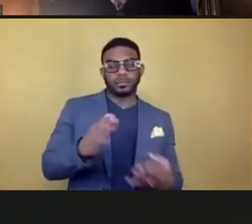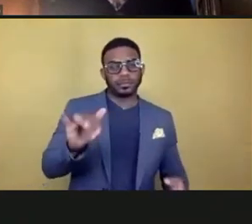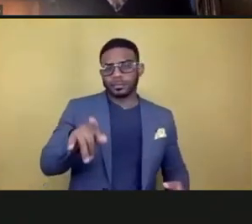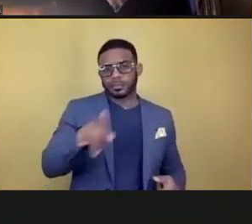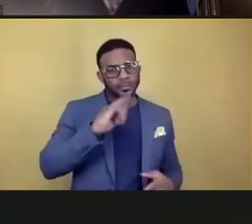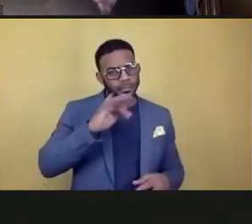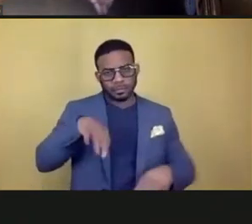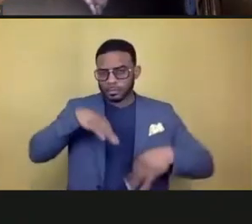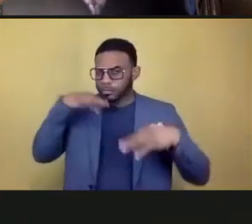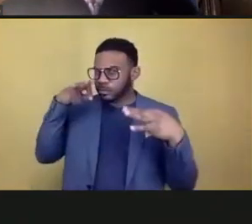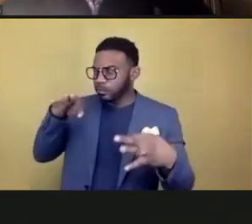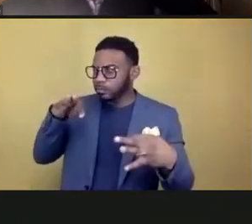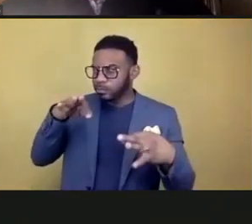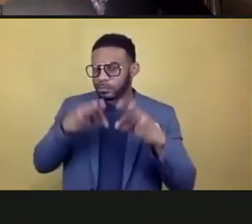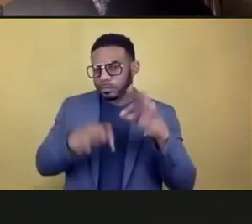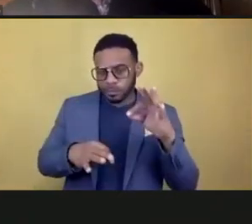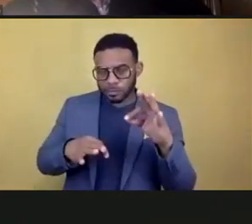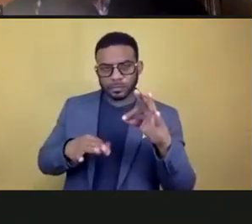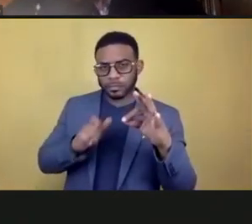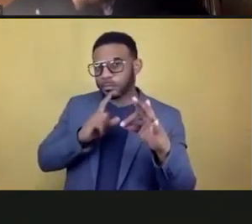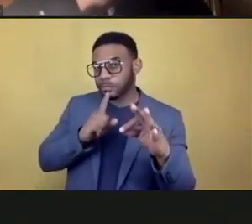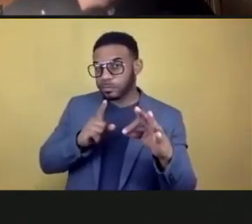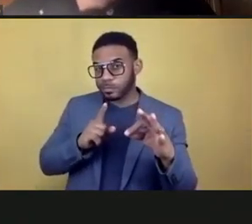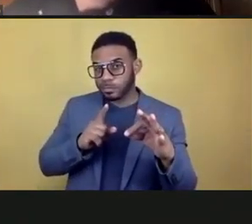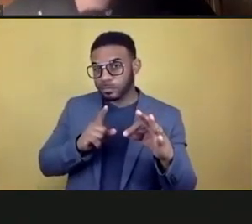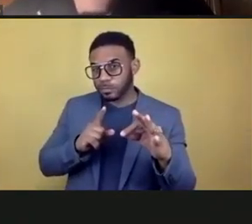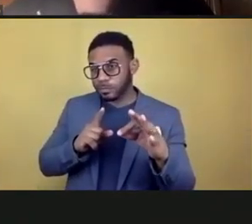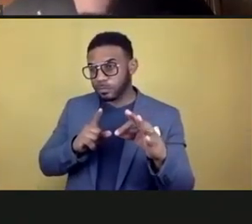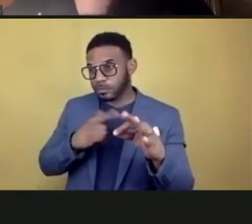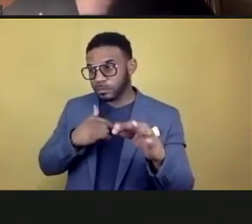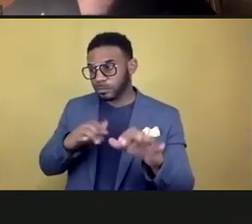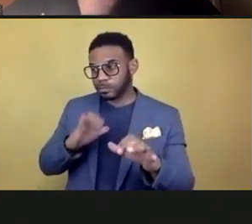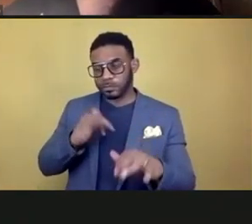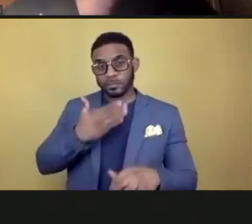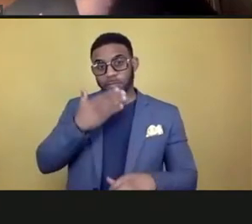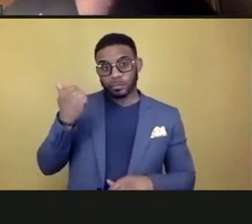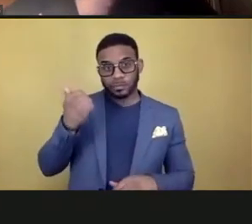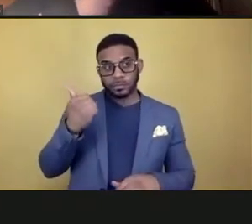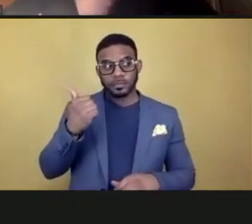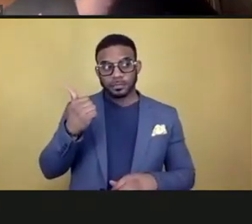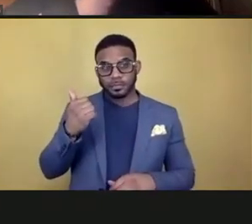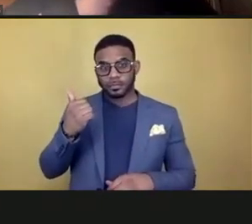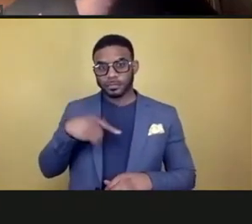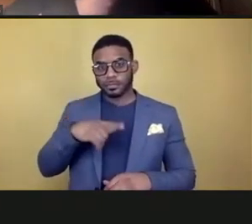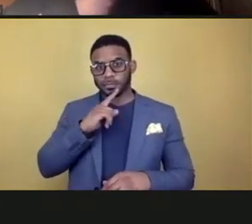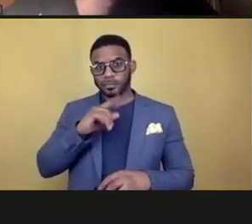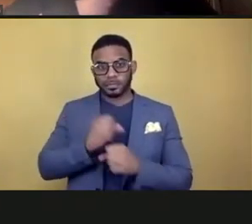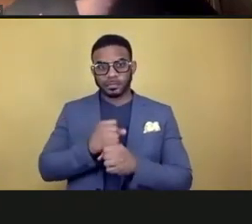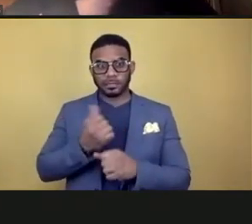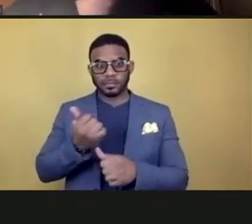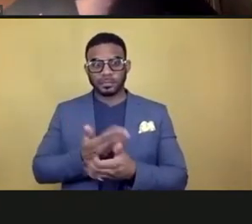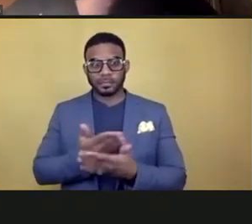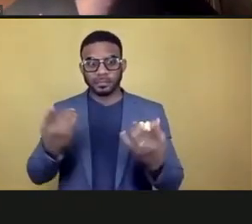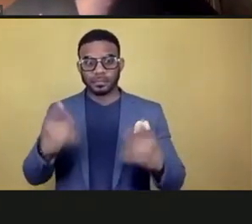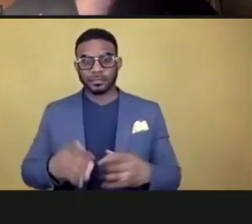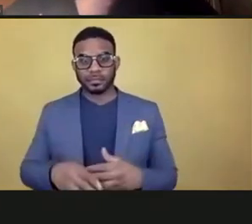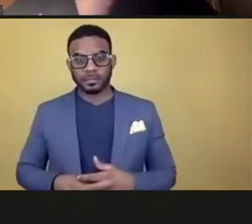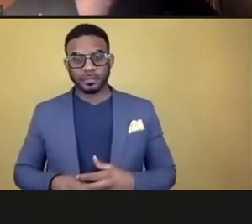is a perfectly imperfect, right? We're doing our best and we're not going to make everything happen.